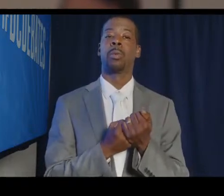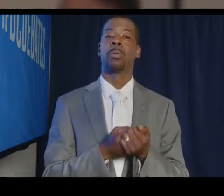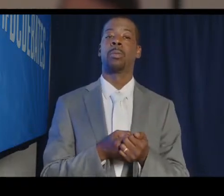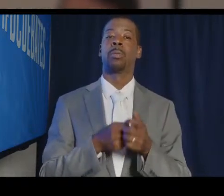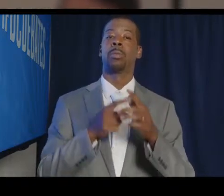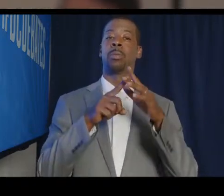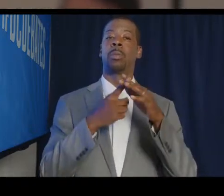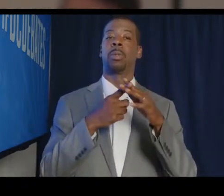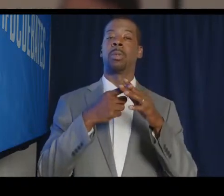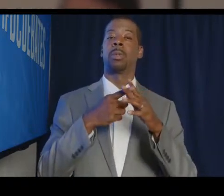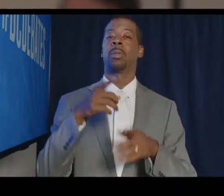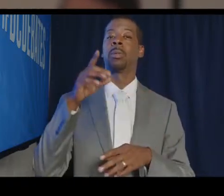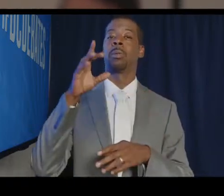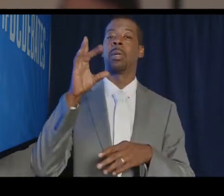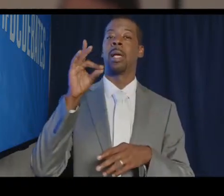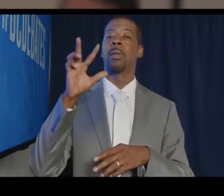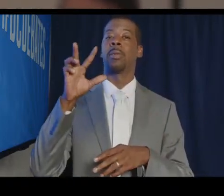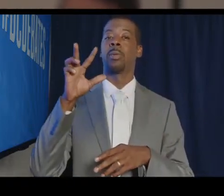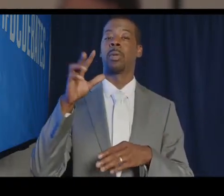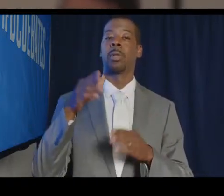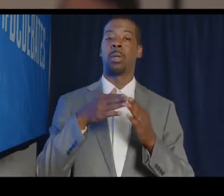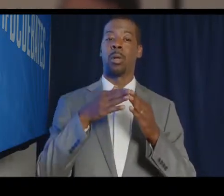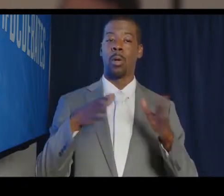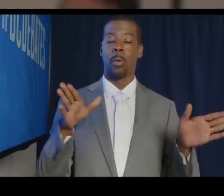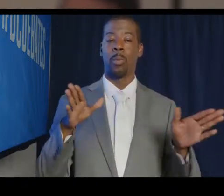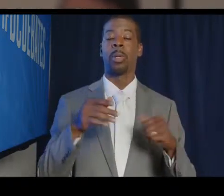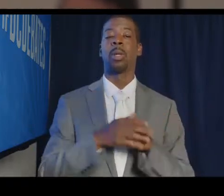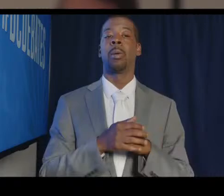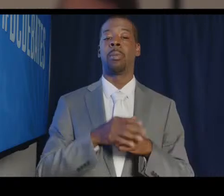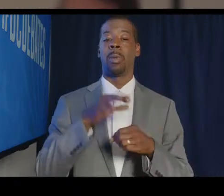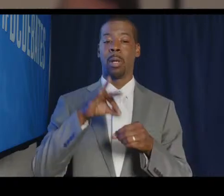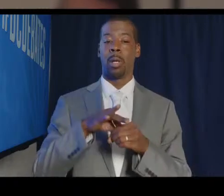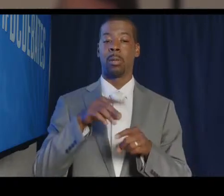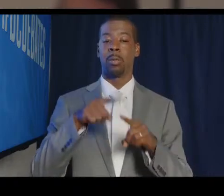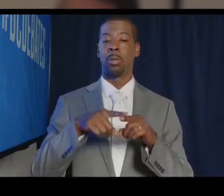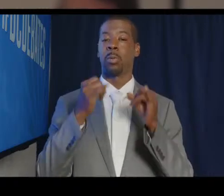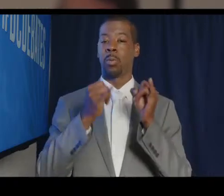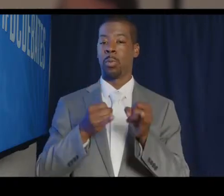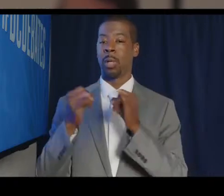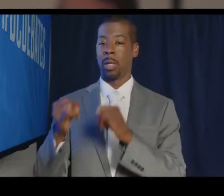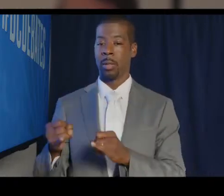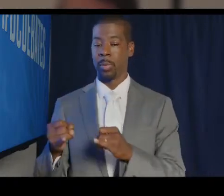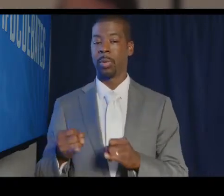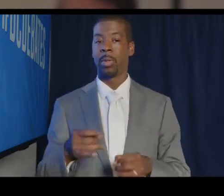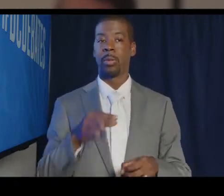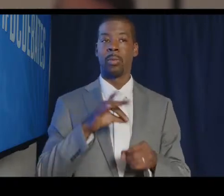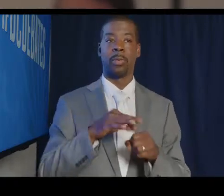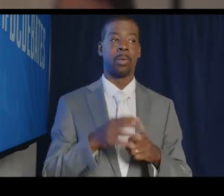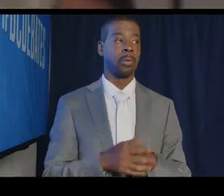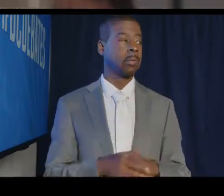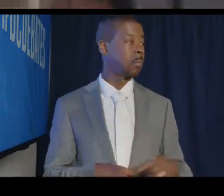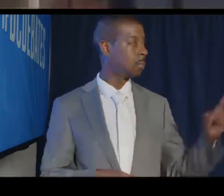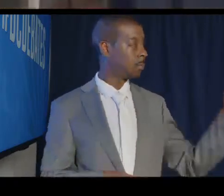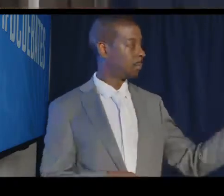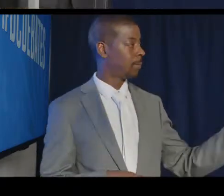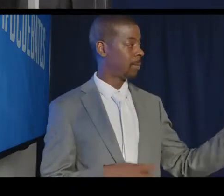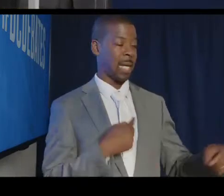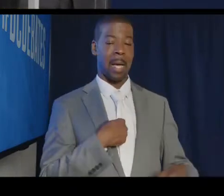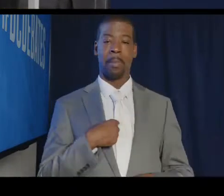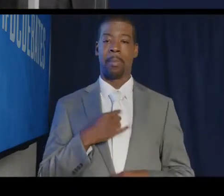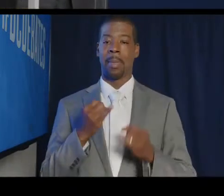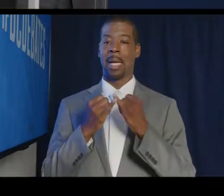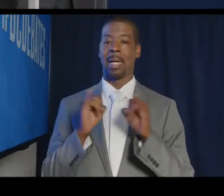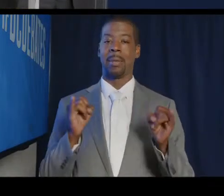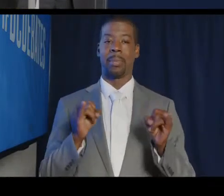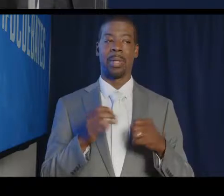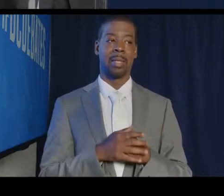would open up the city's primary elections to independent voters and introduce ranked choice voting to the city? I'm the independent on the. No. So we